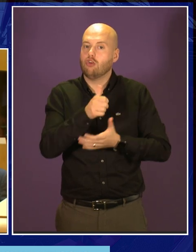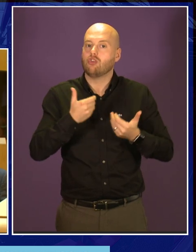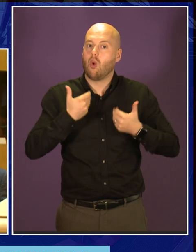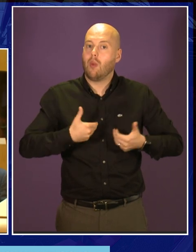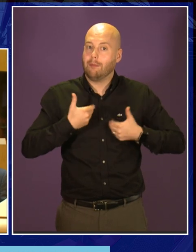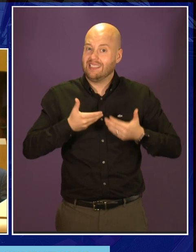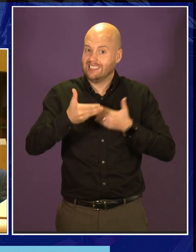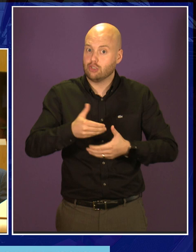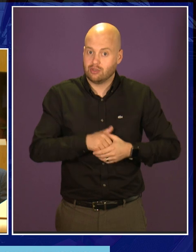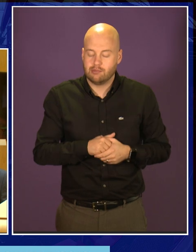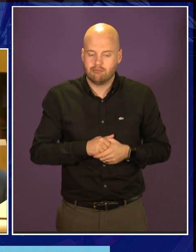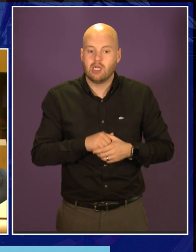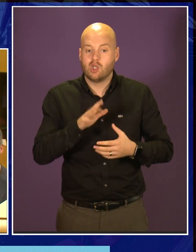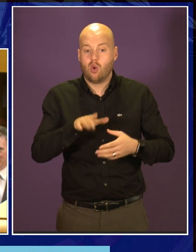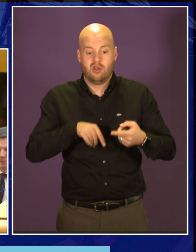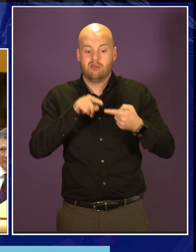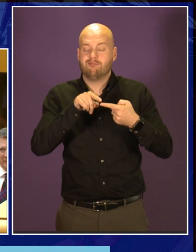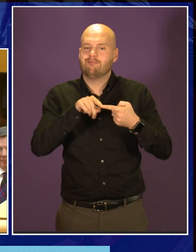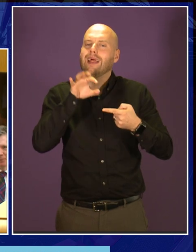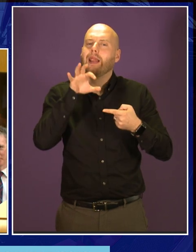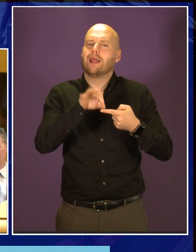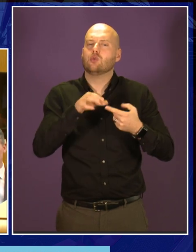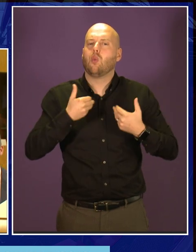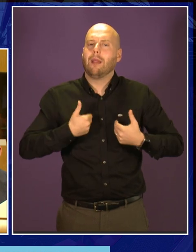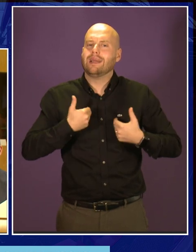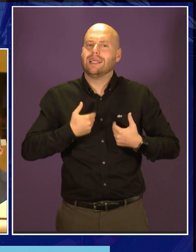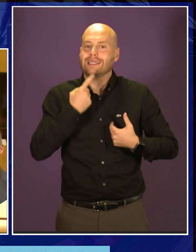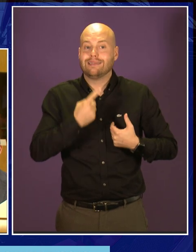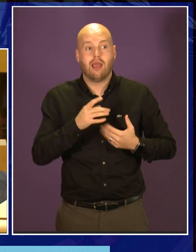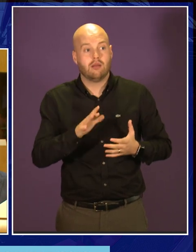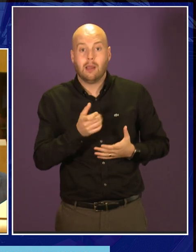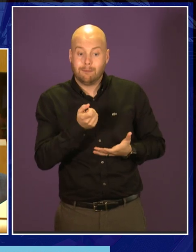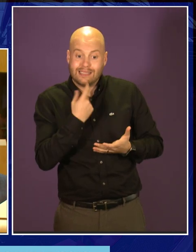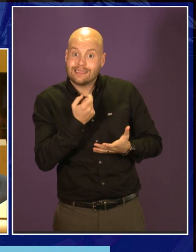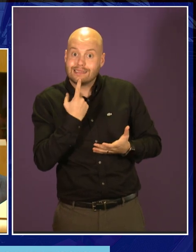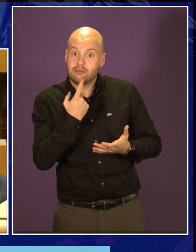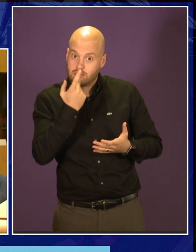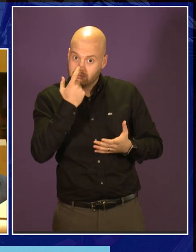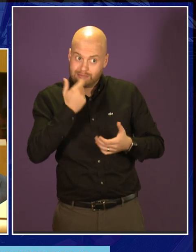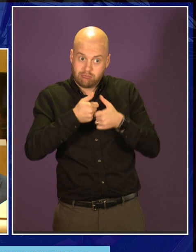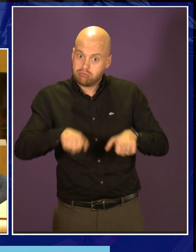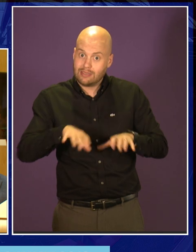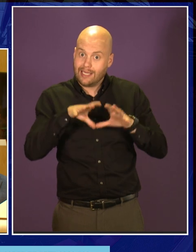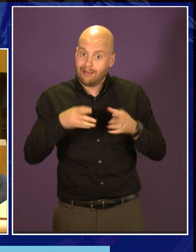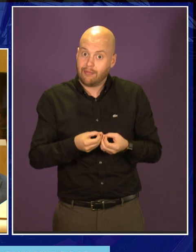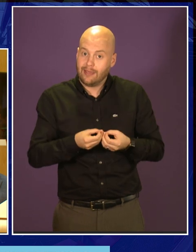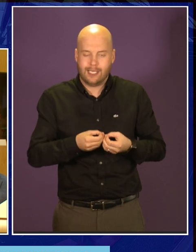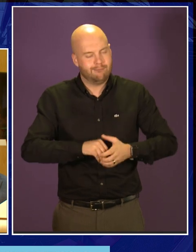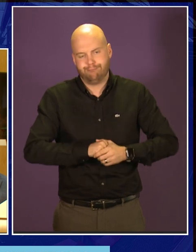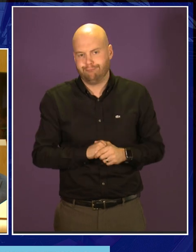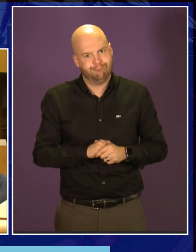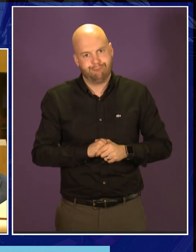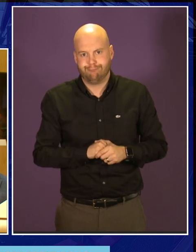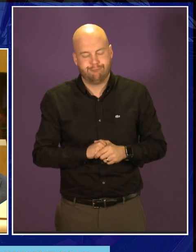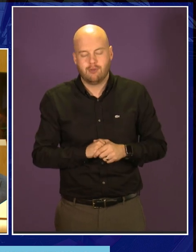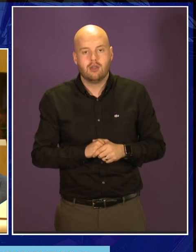The top one in terms of wellbeing is that medicine alone cannot do everything. So I'm obviously not going to be able to do